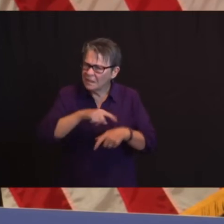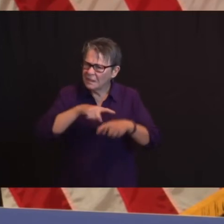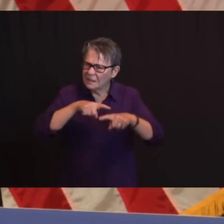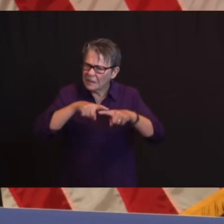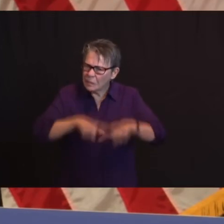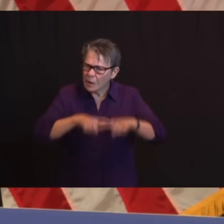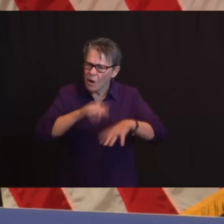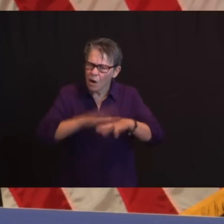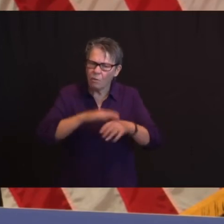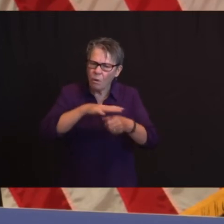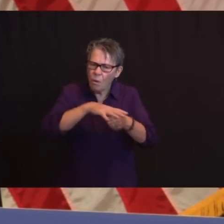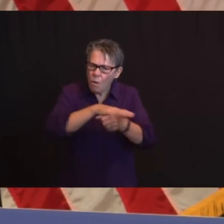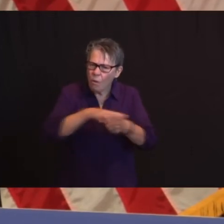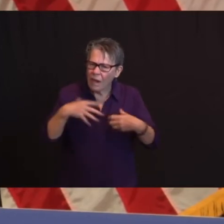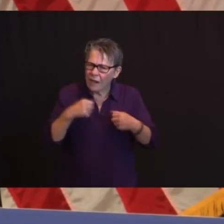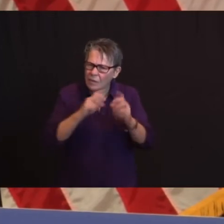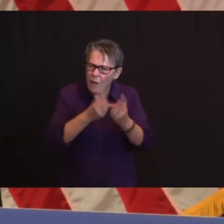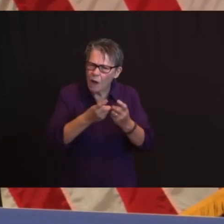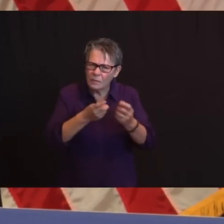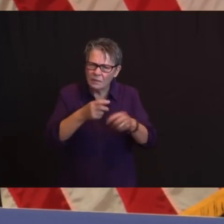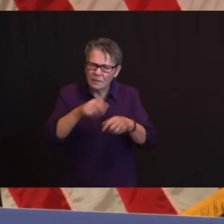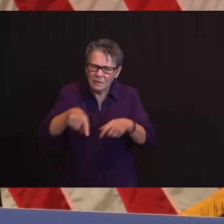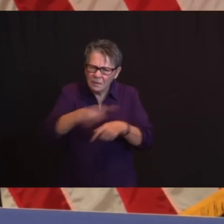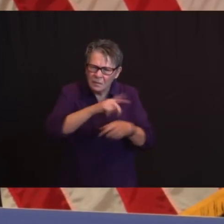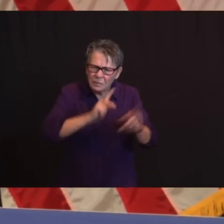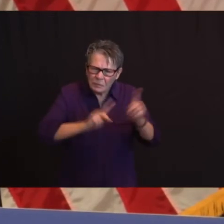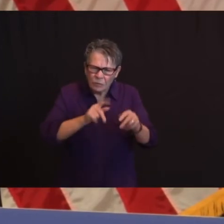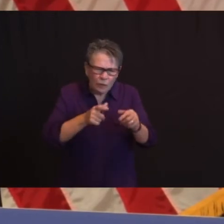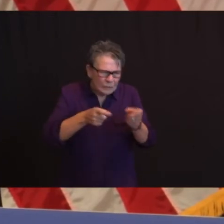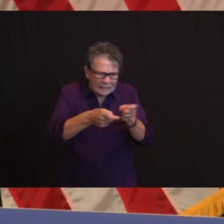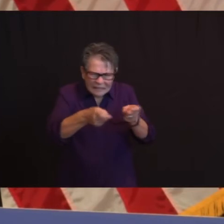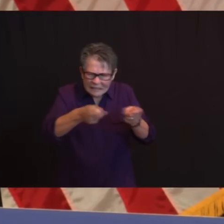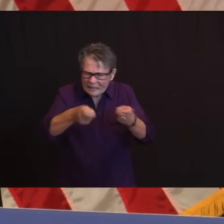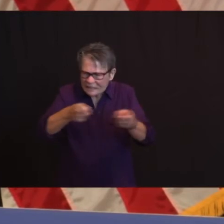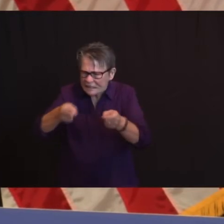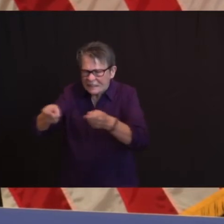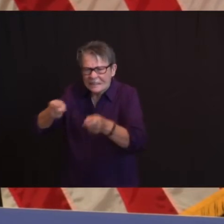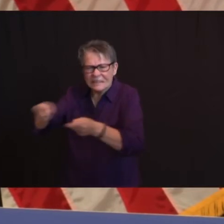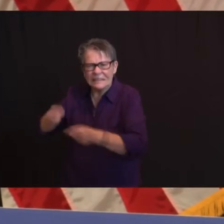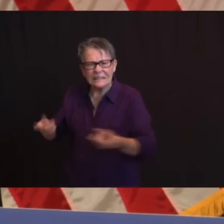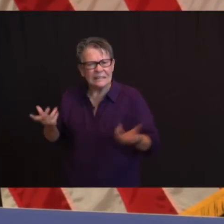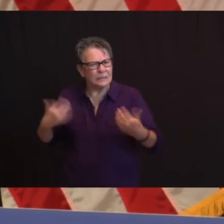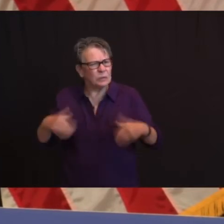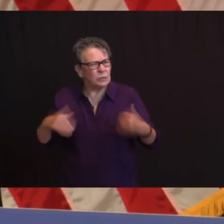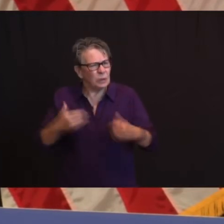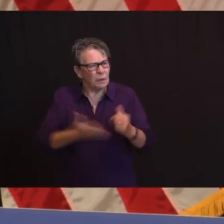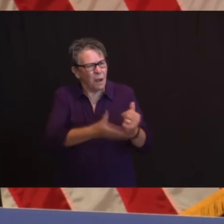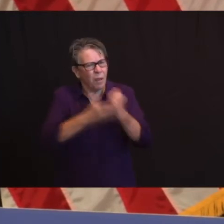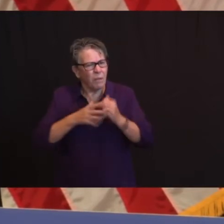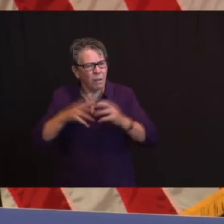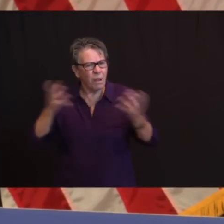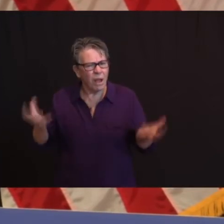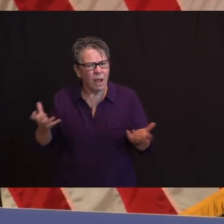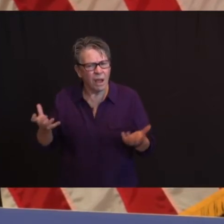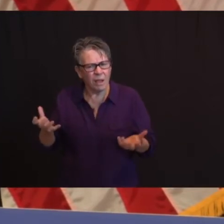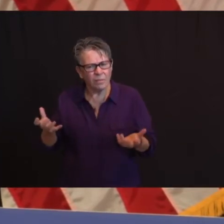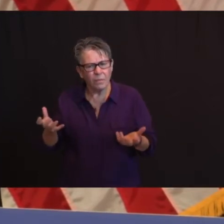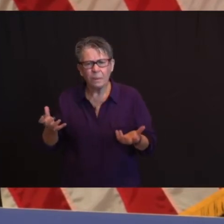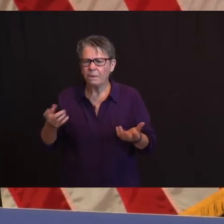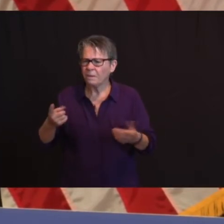and the fact that public health departments are, really busy trying to do that initial follow-up with the case patients, there still is value in that